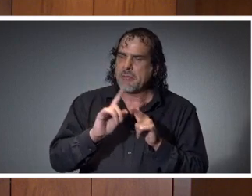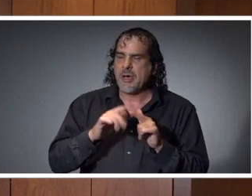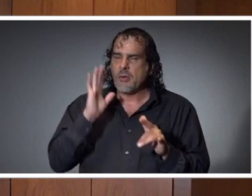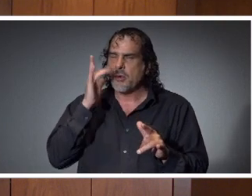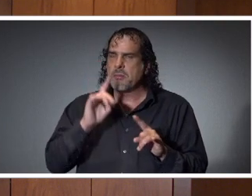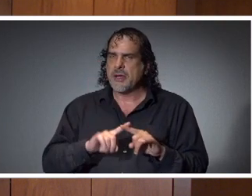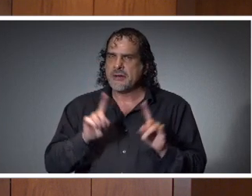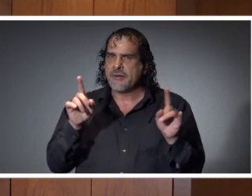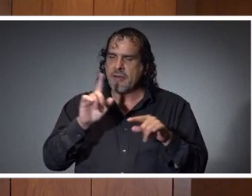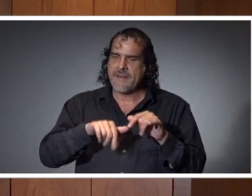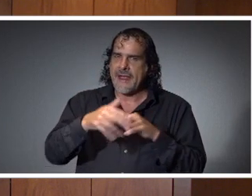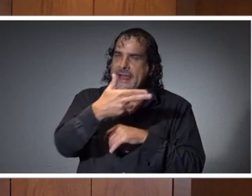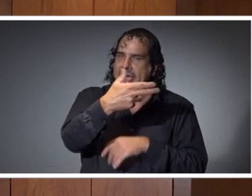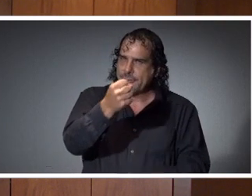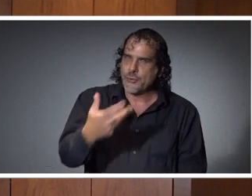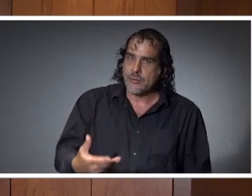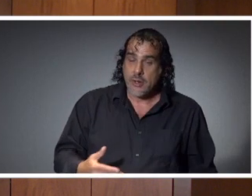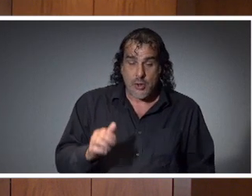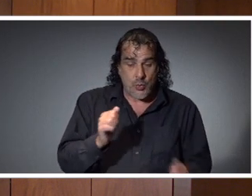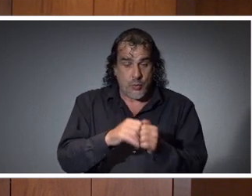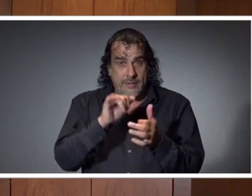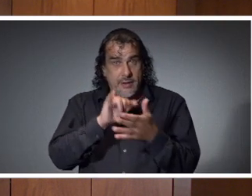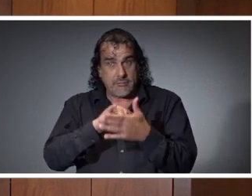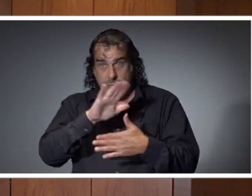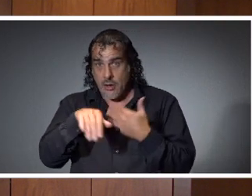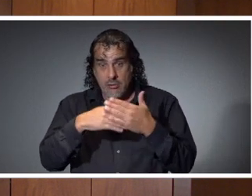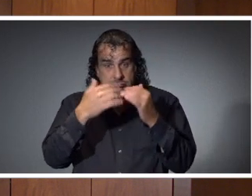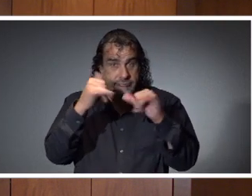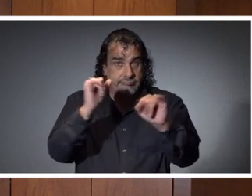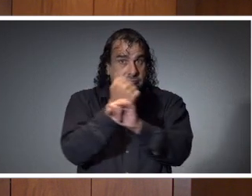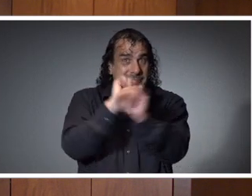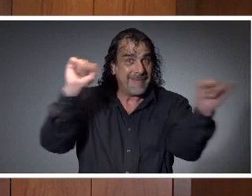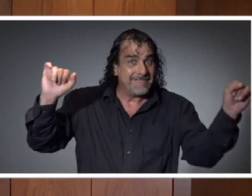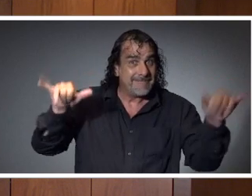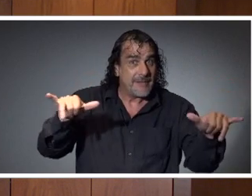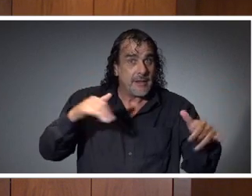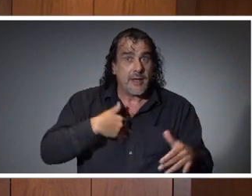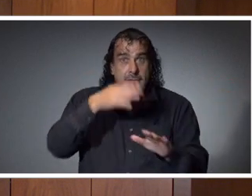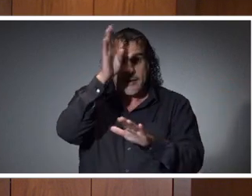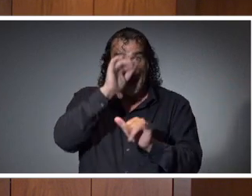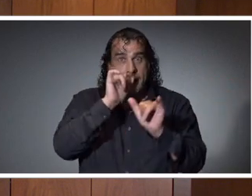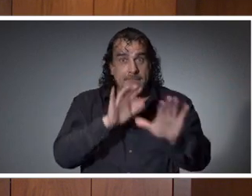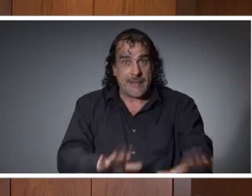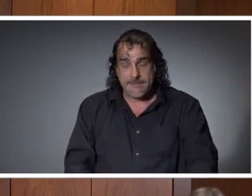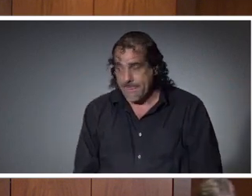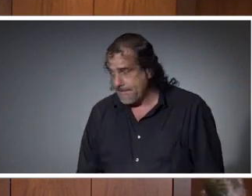than high school facilities. So with that, everyone stay safe out there, and God bless.